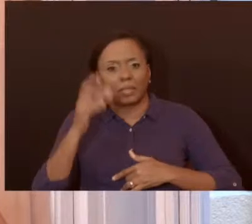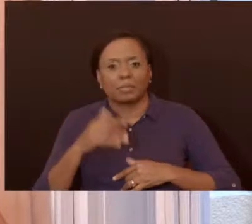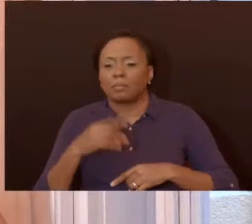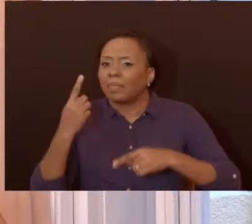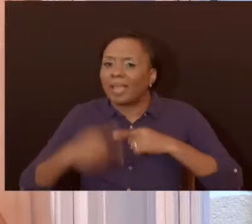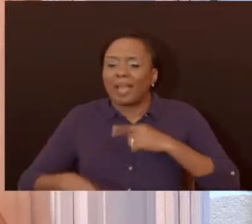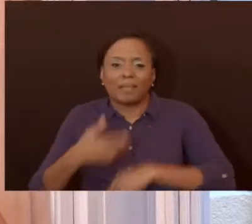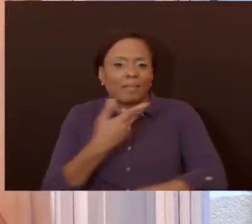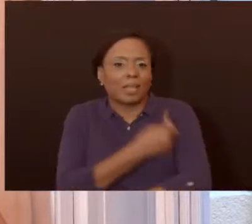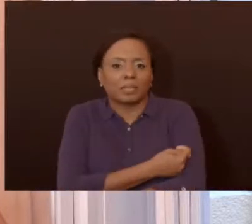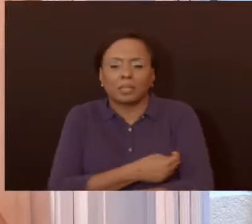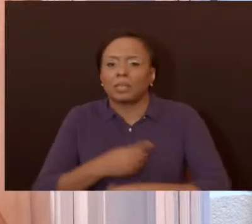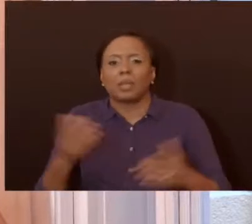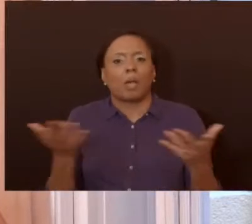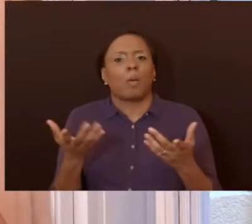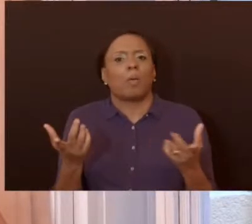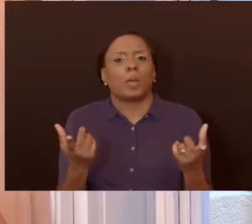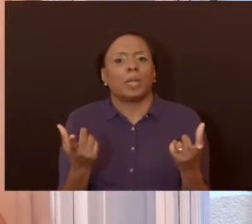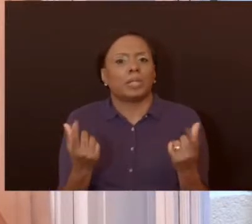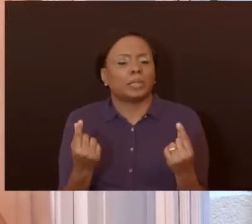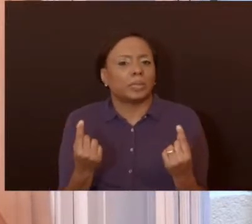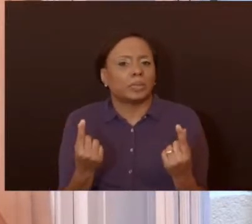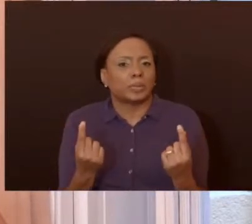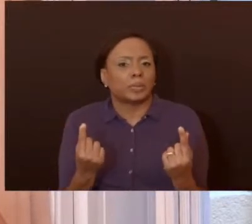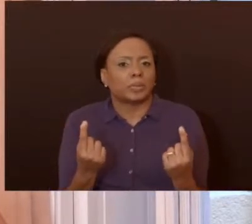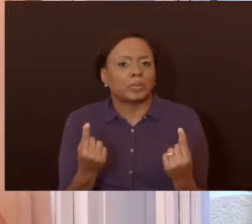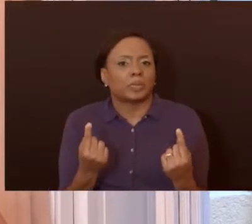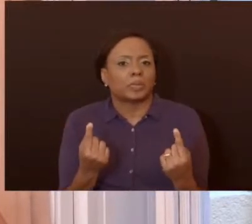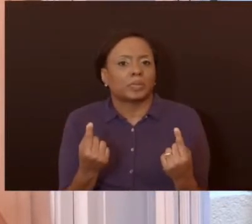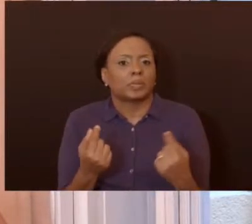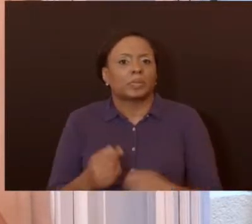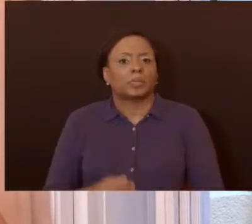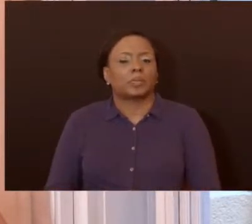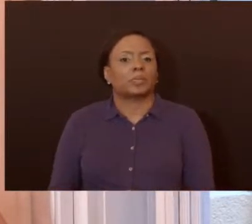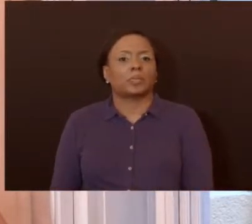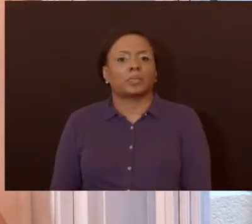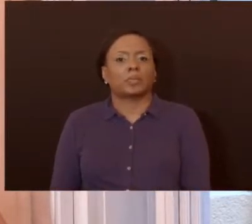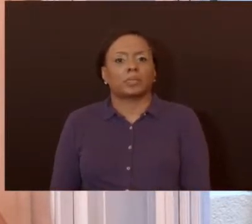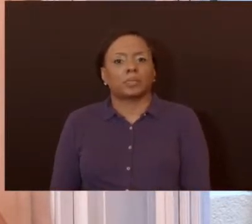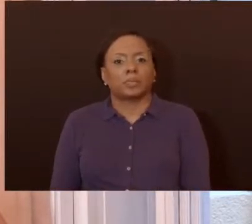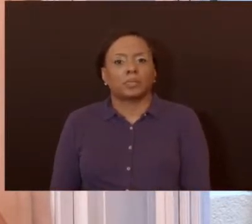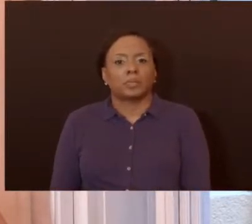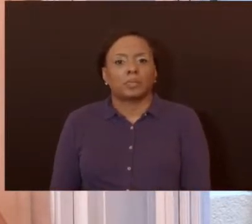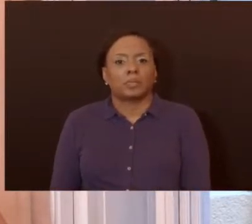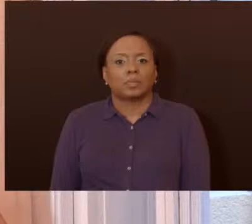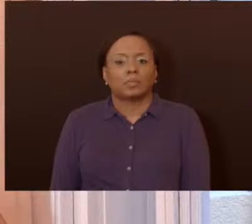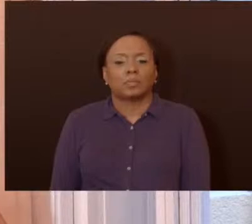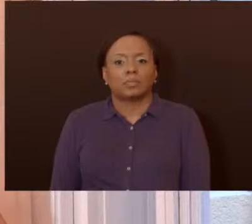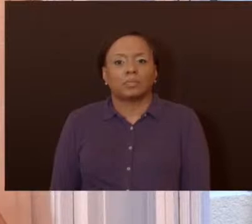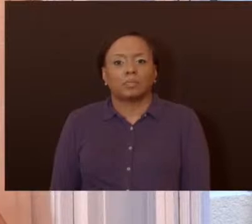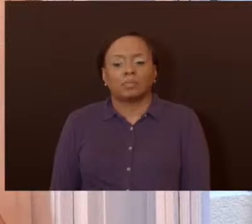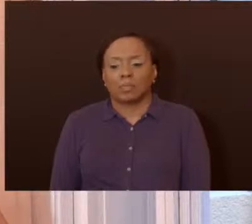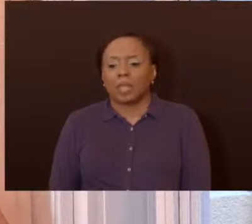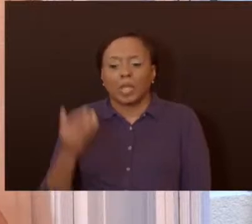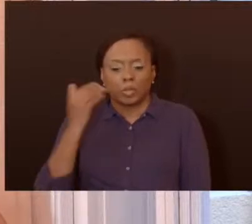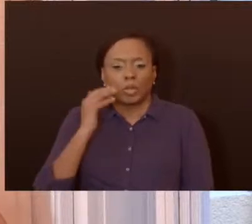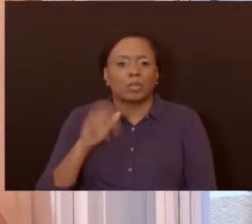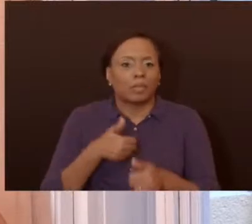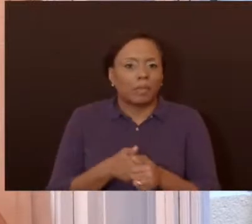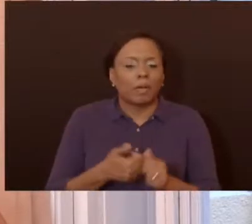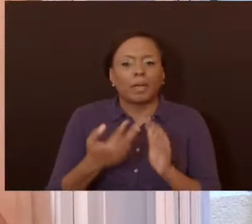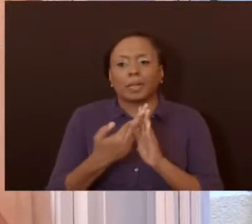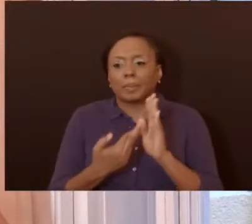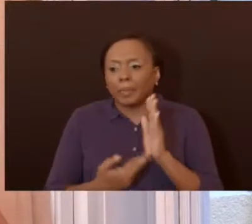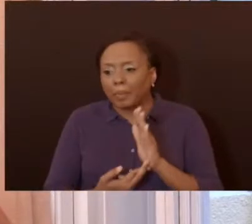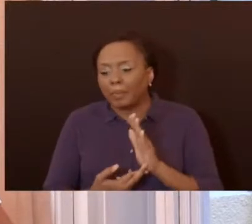what is your recommendation under these circumstances? In those, I mean, beyond just what we would call the protocols, in terms of